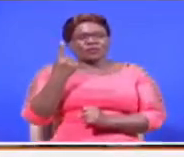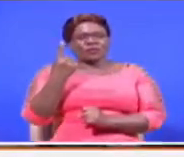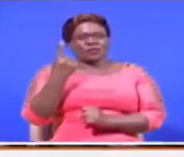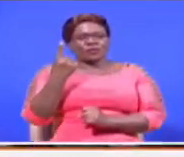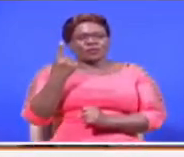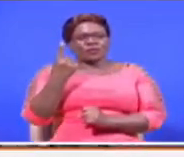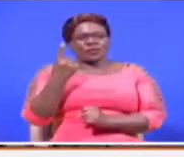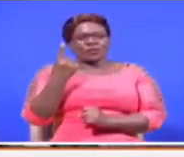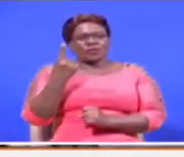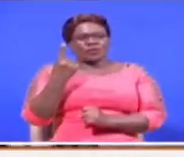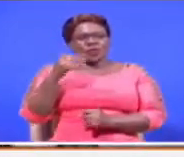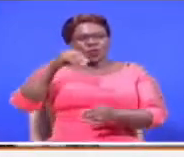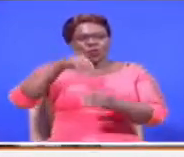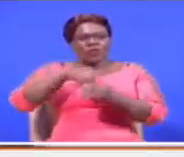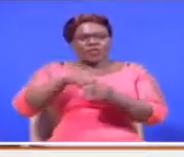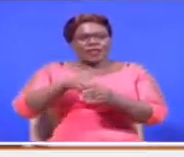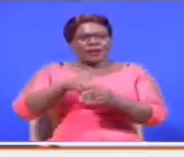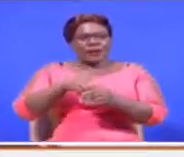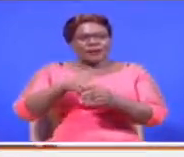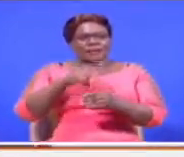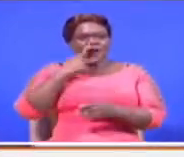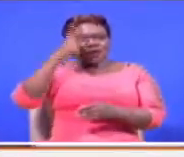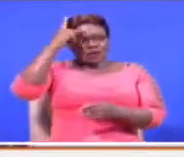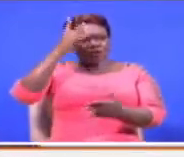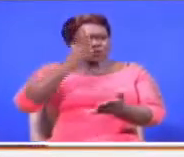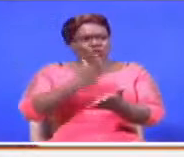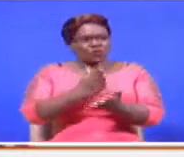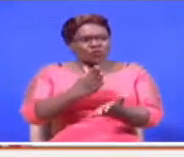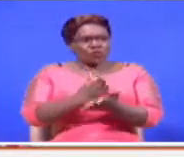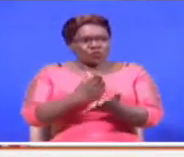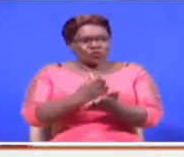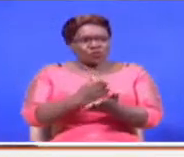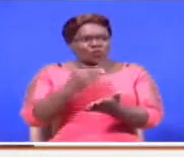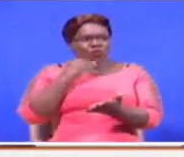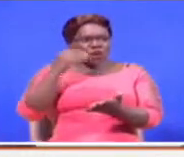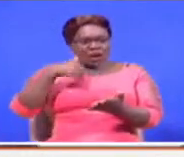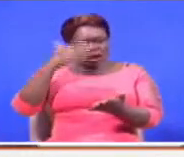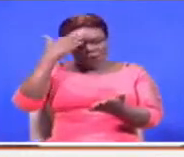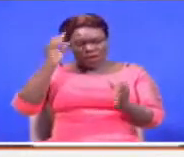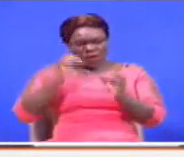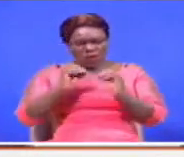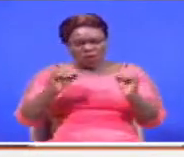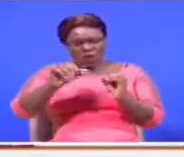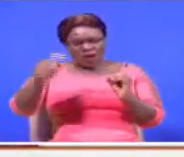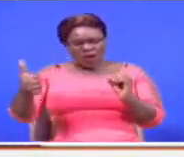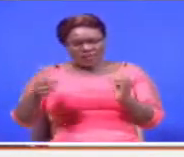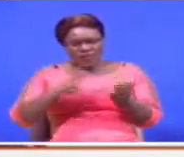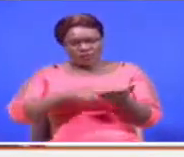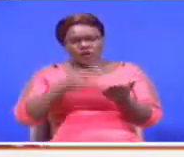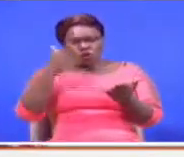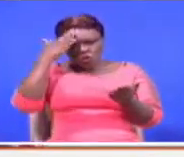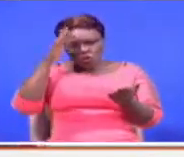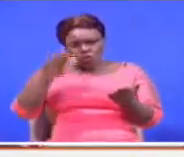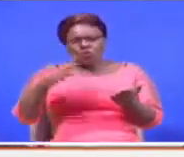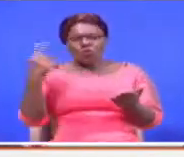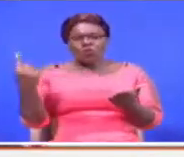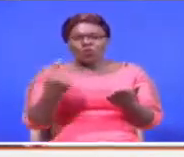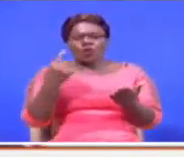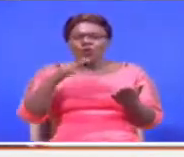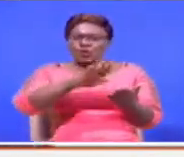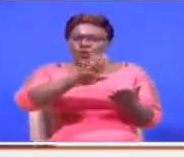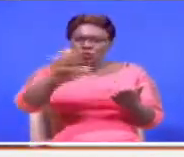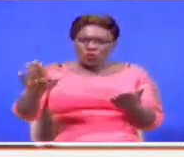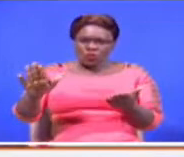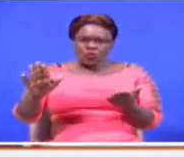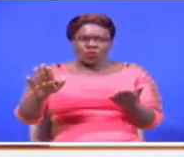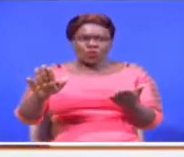na hamaki miongoni mwa wazazi. "Na ukweli ni kwamba pesa tulilipa kwenyu. We don't know any other source. We know only you people. So